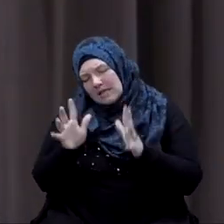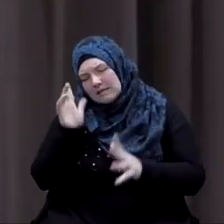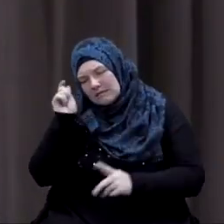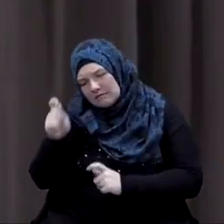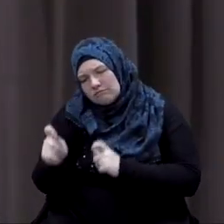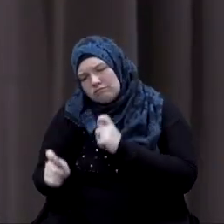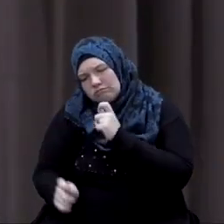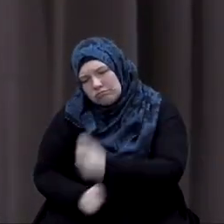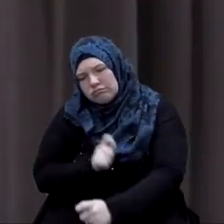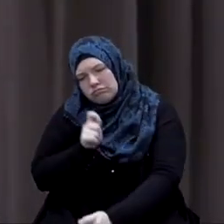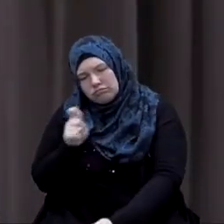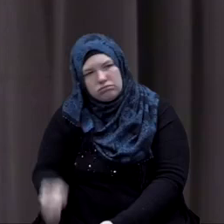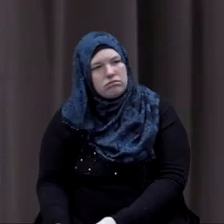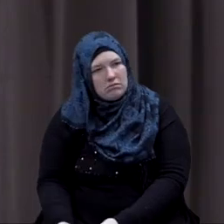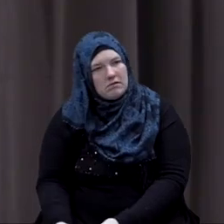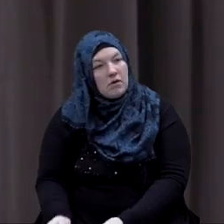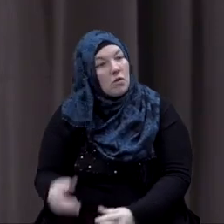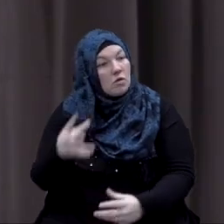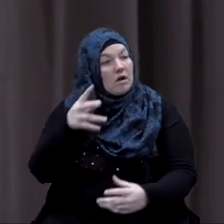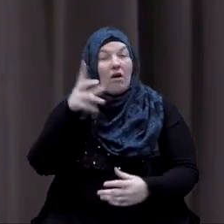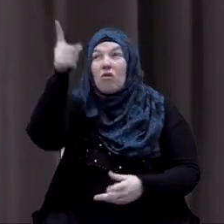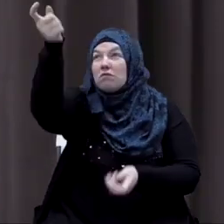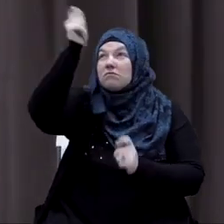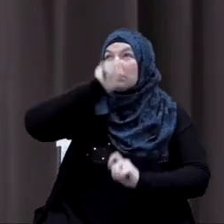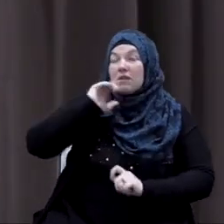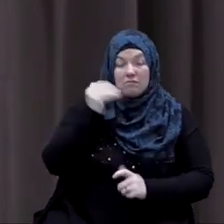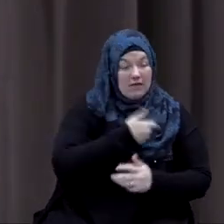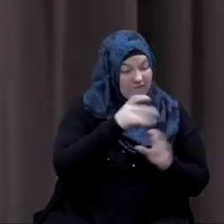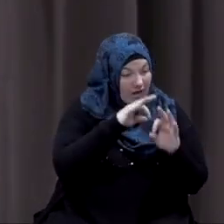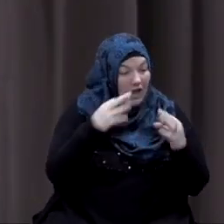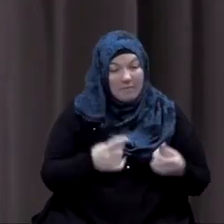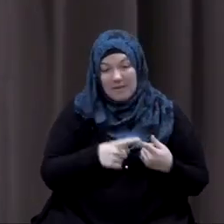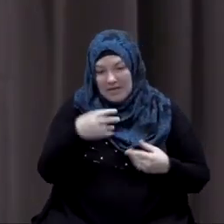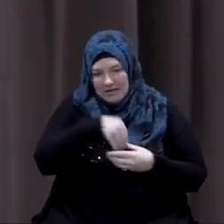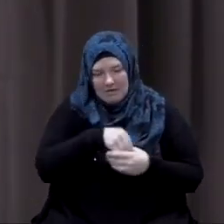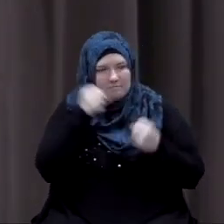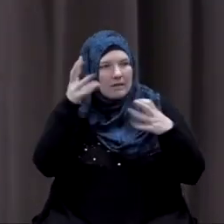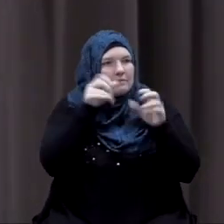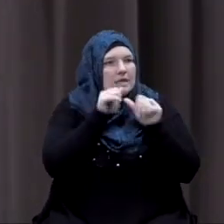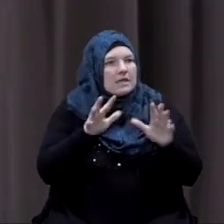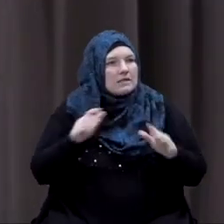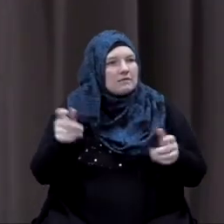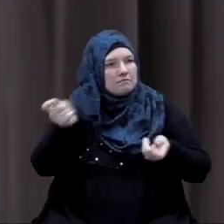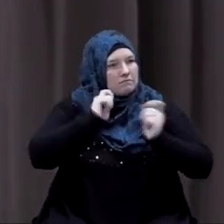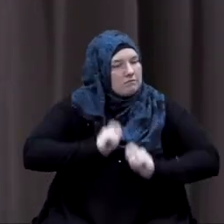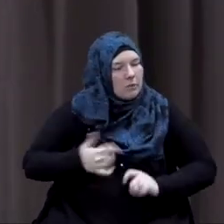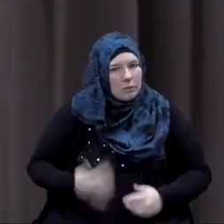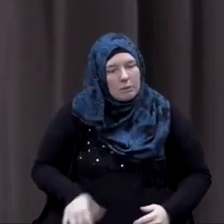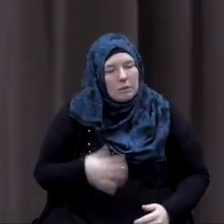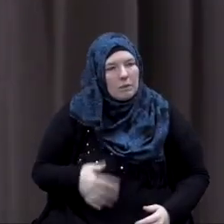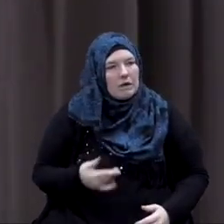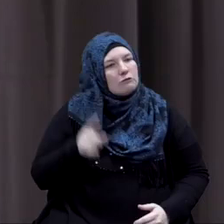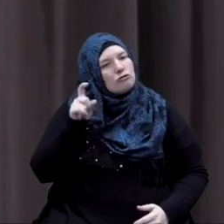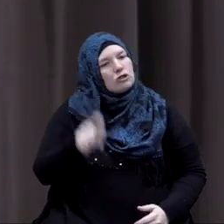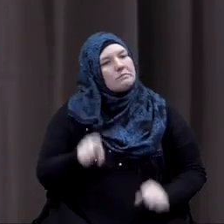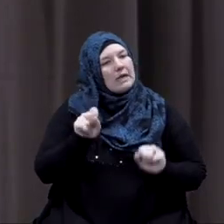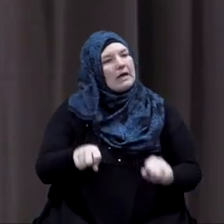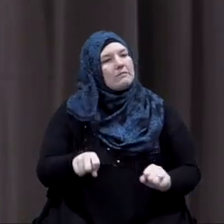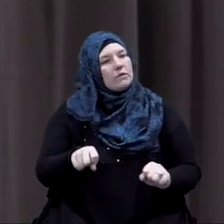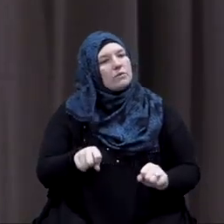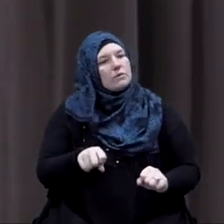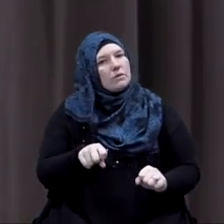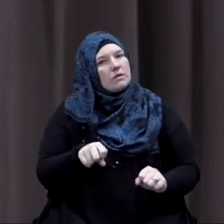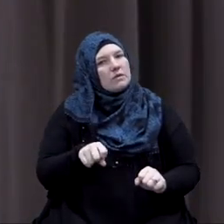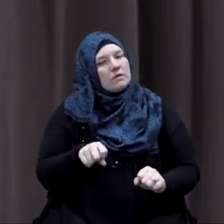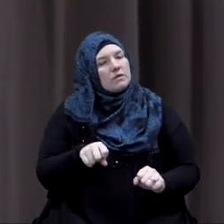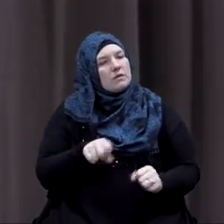given you within your family and around your family and in the community, you should be able to connect them